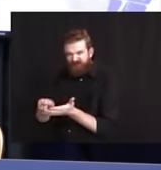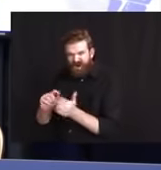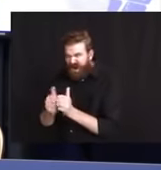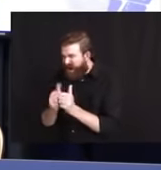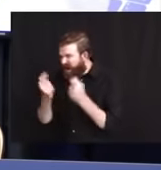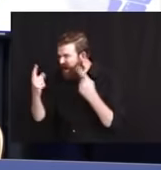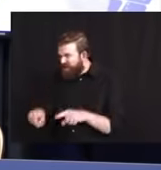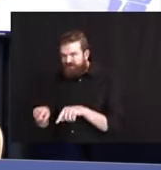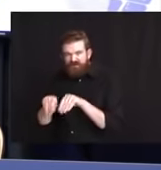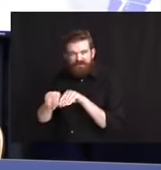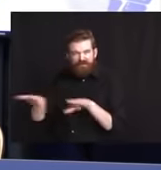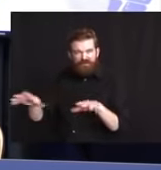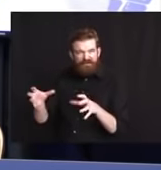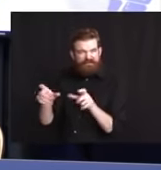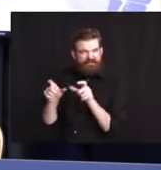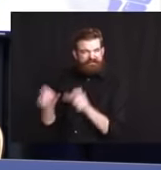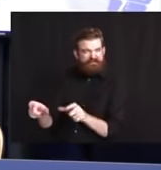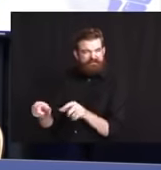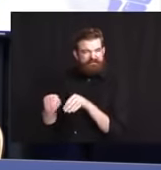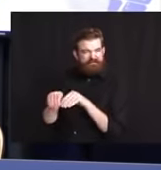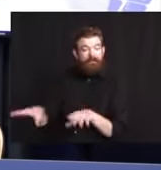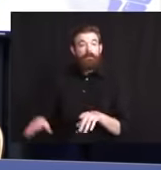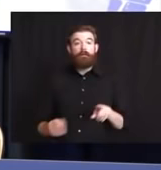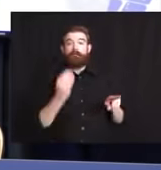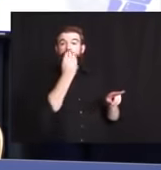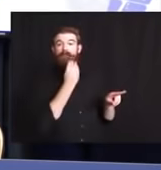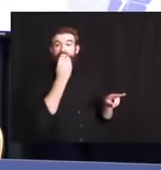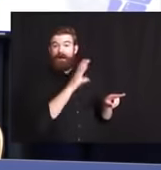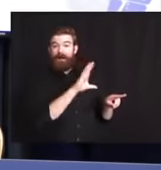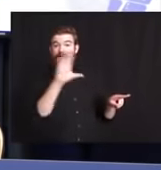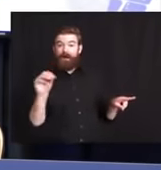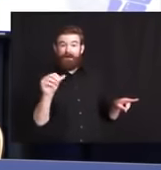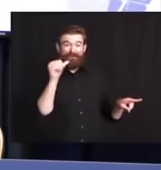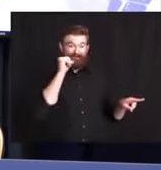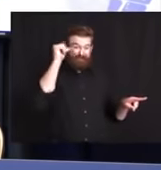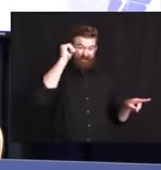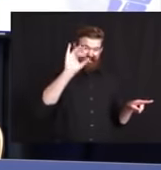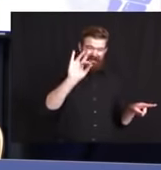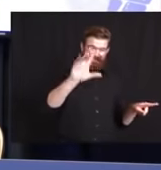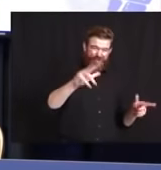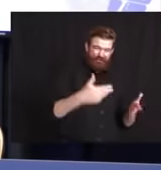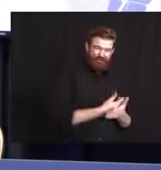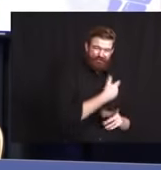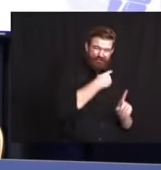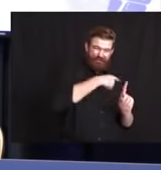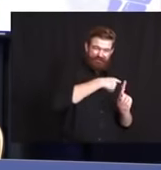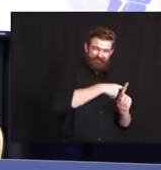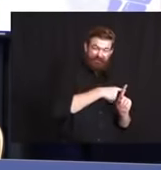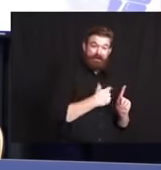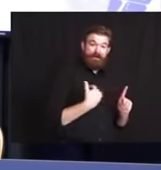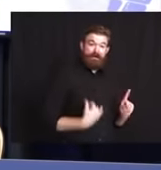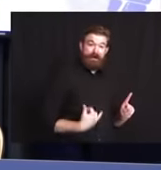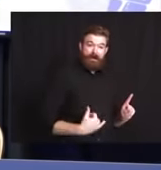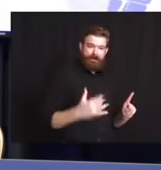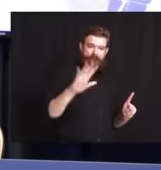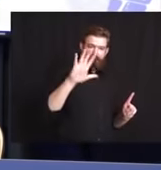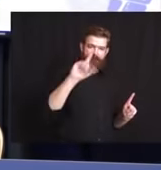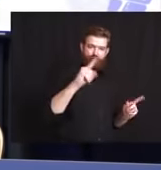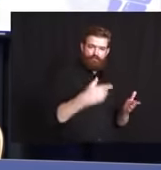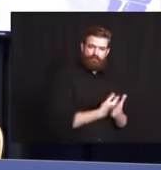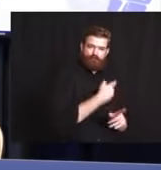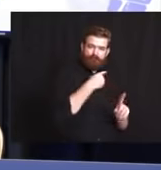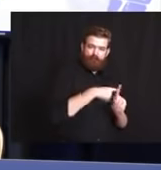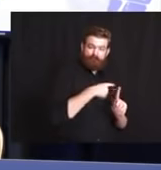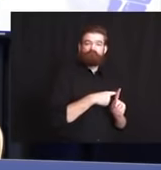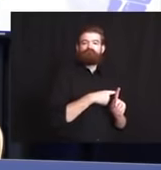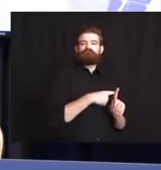County, yesterday we received reports of 83 new cases, and today another 51 new cases,